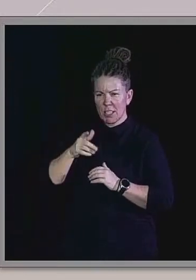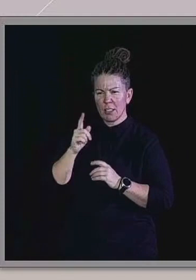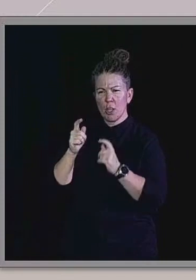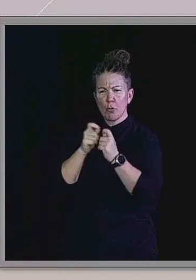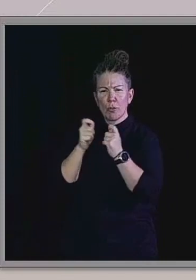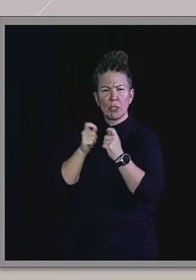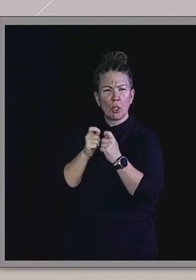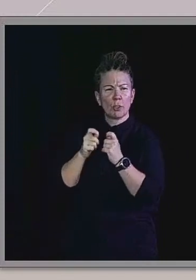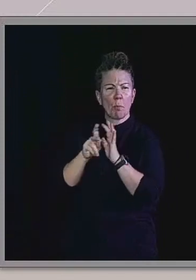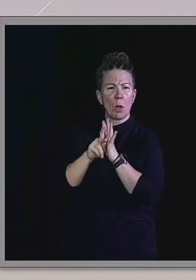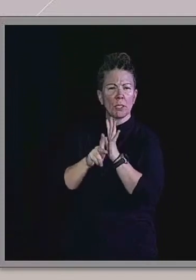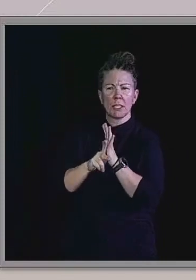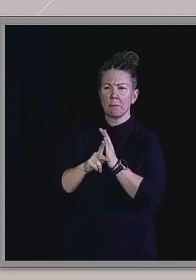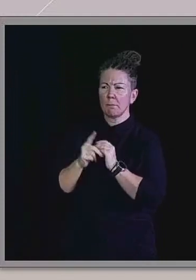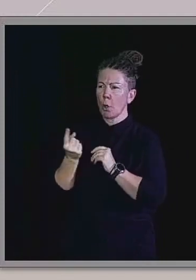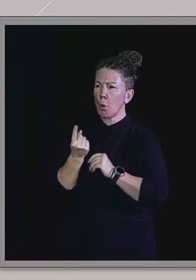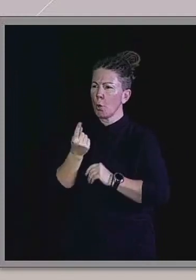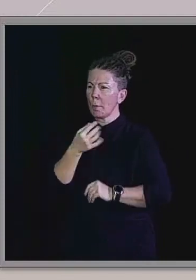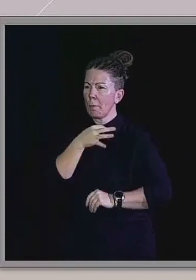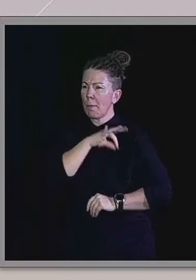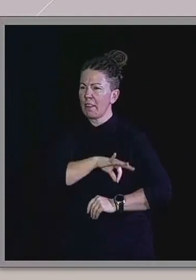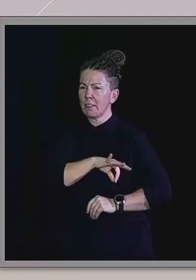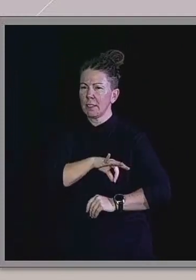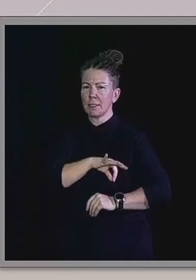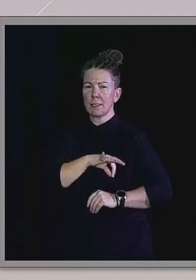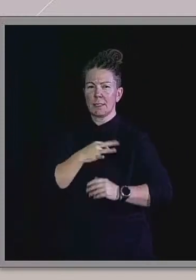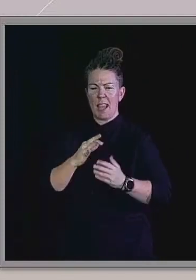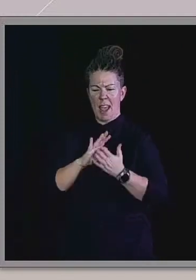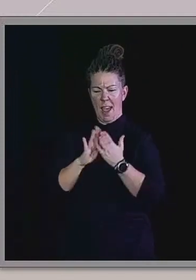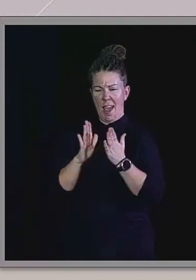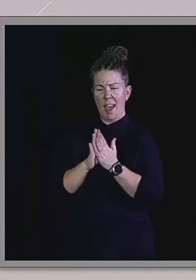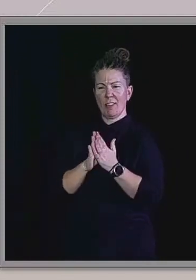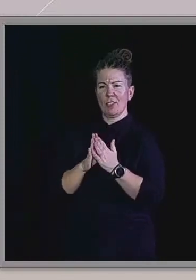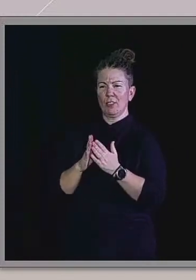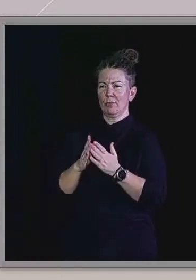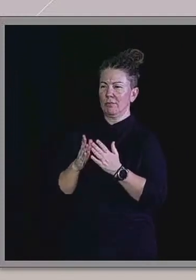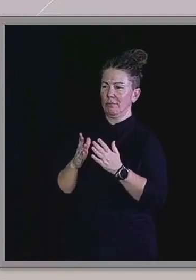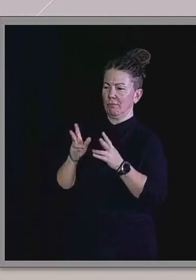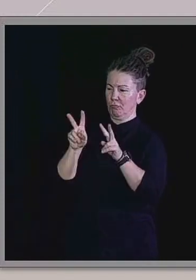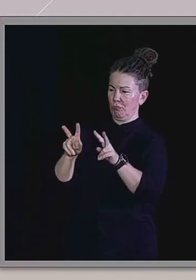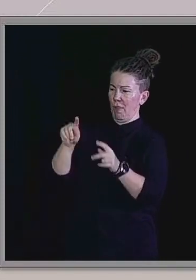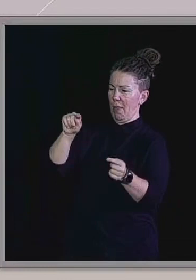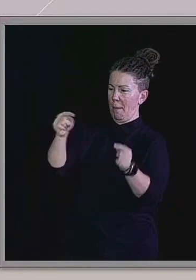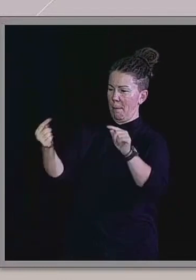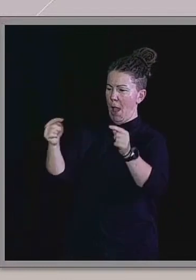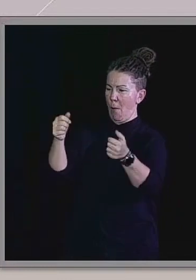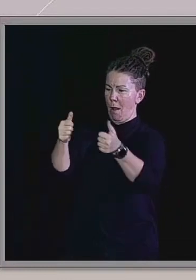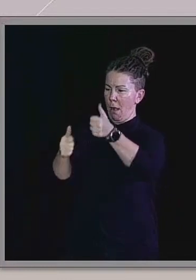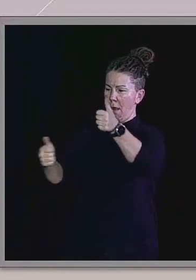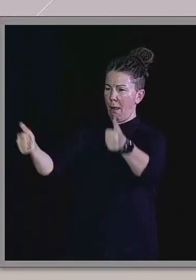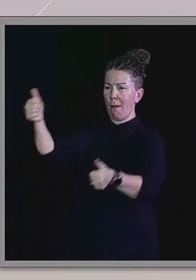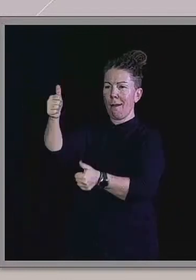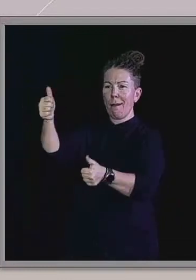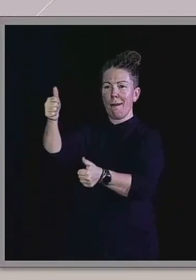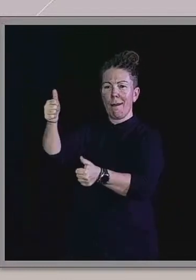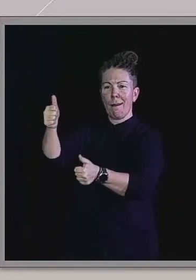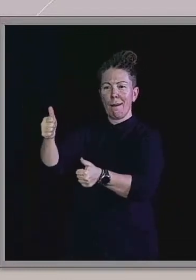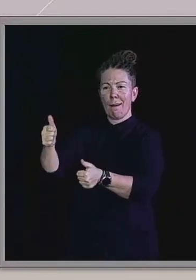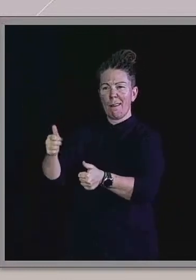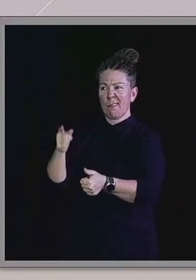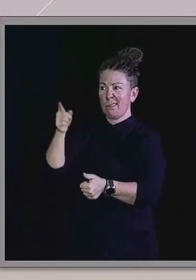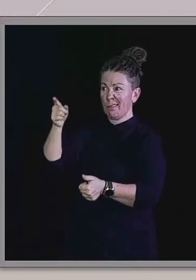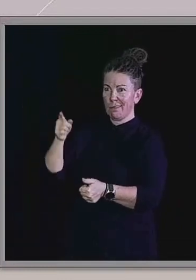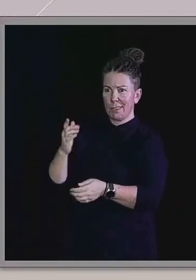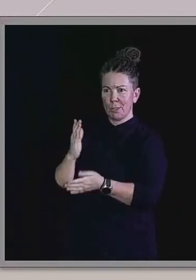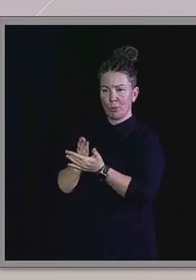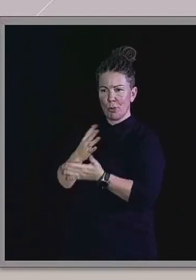benefits and how to address those sort of power imbalances that often mean that the real beneficiaries actually